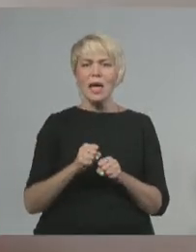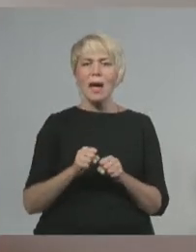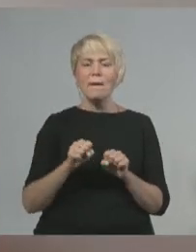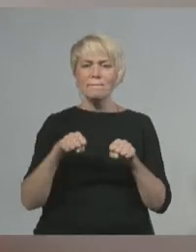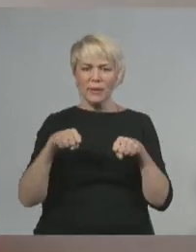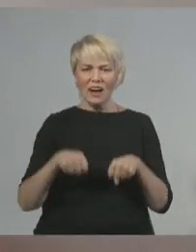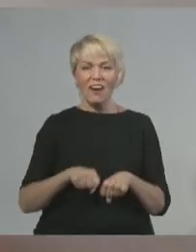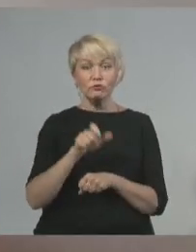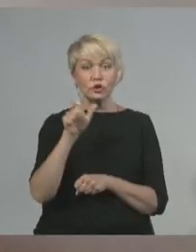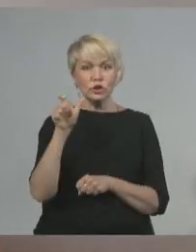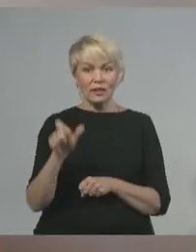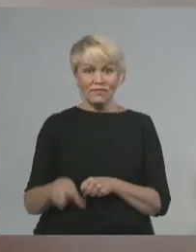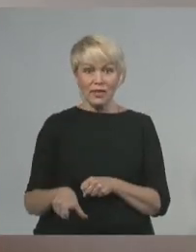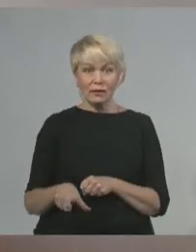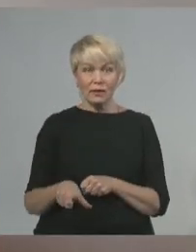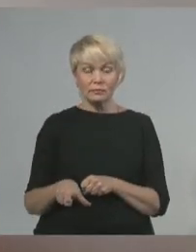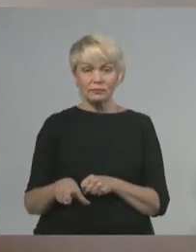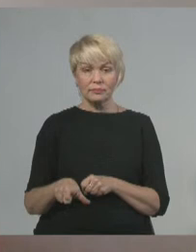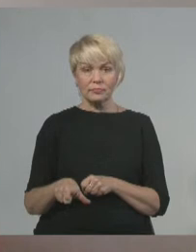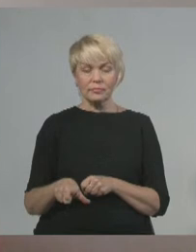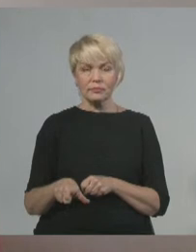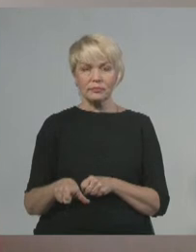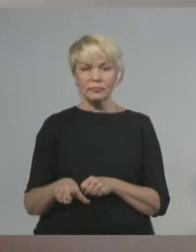violation of human rights